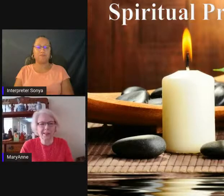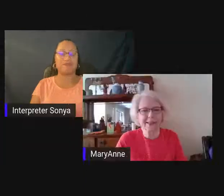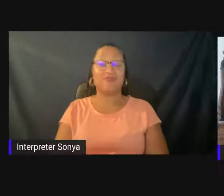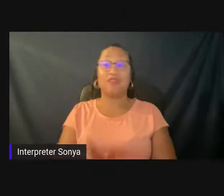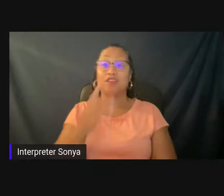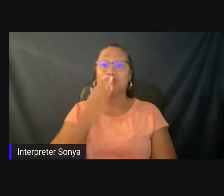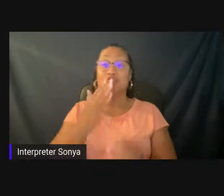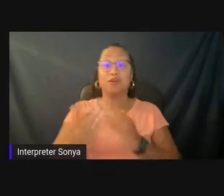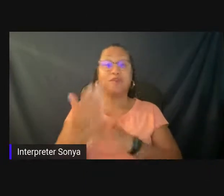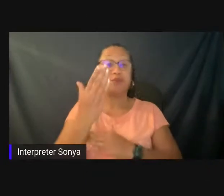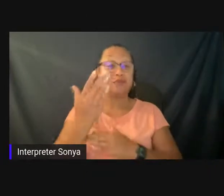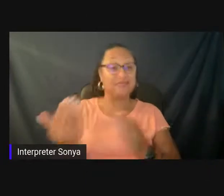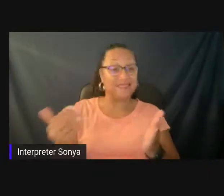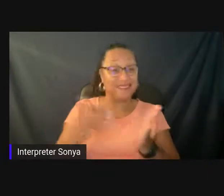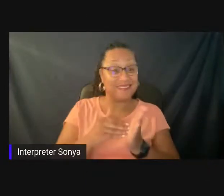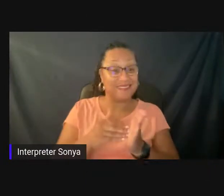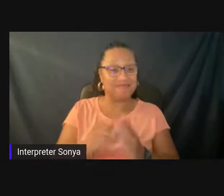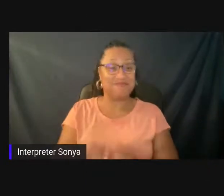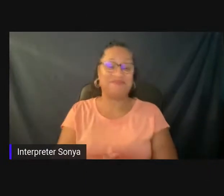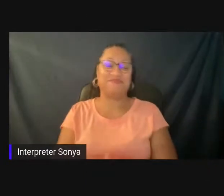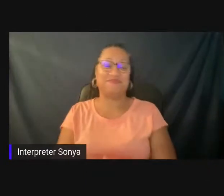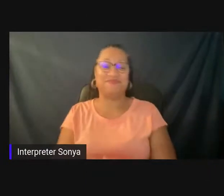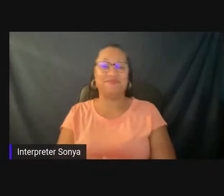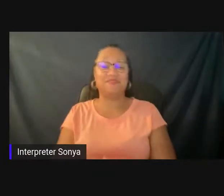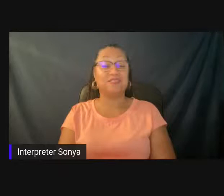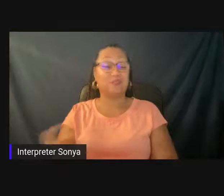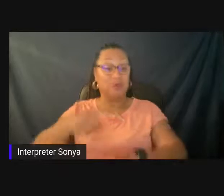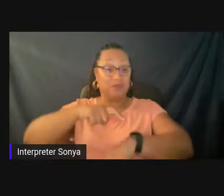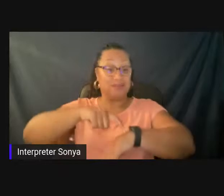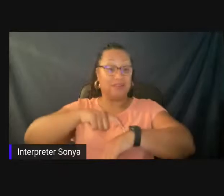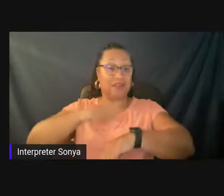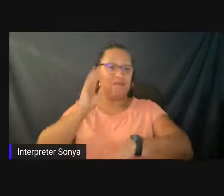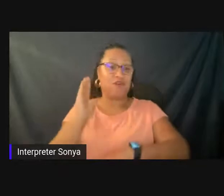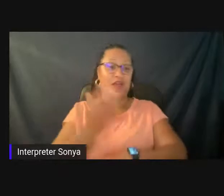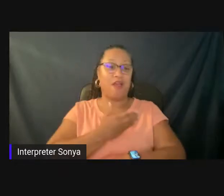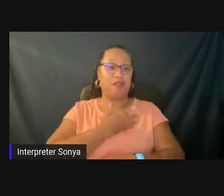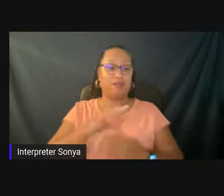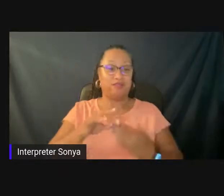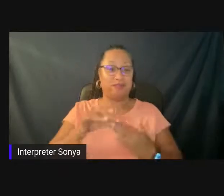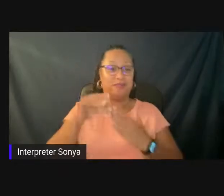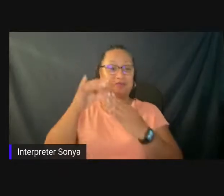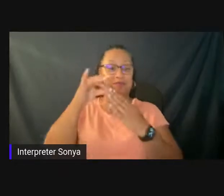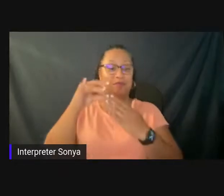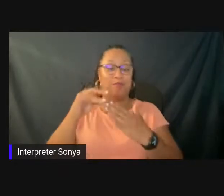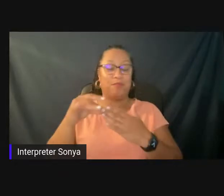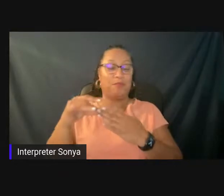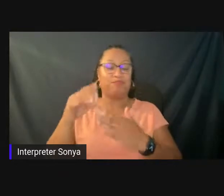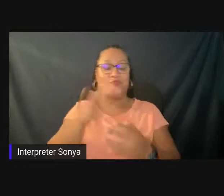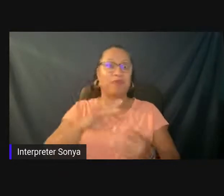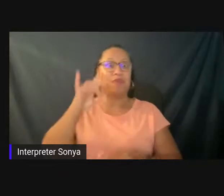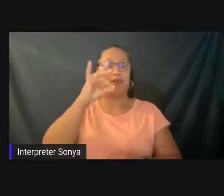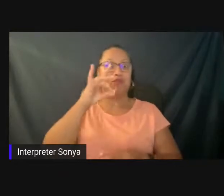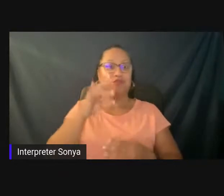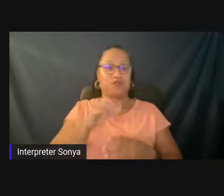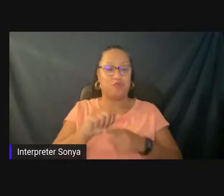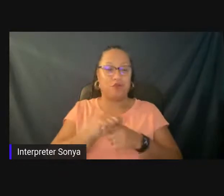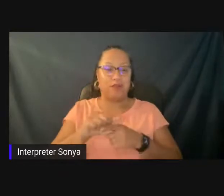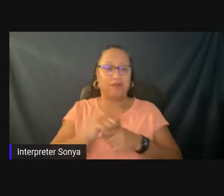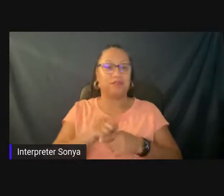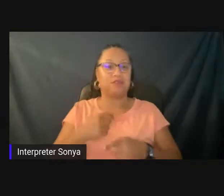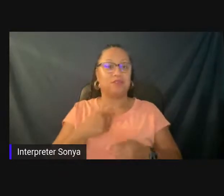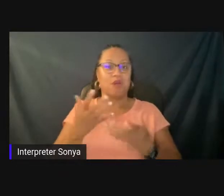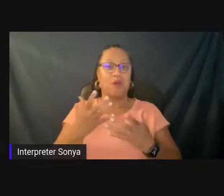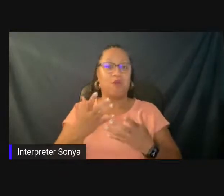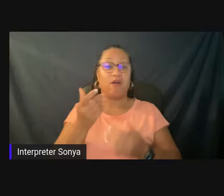Good morning again. It's time for our spiritual practice. So I would like everyone to lower